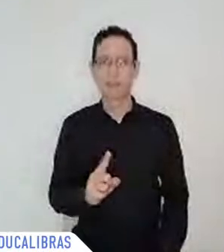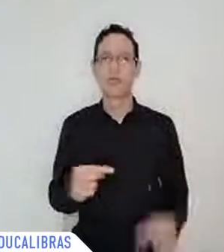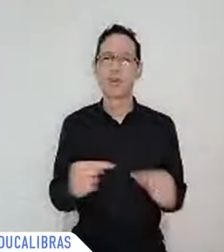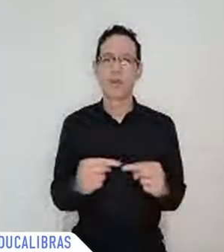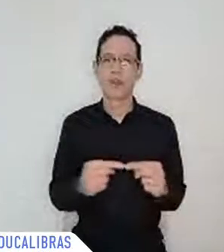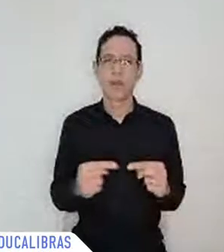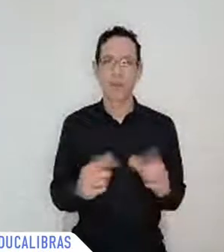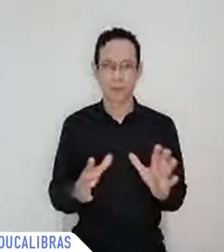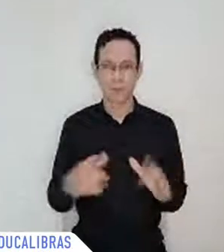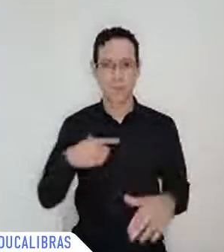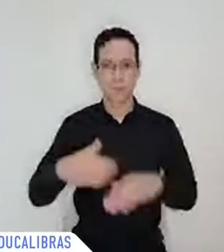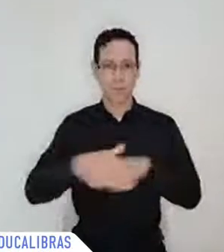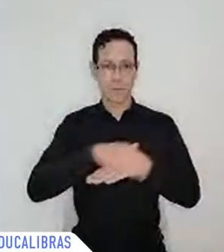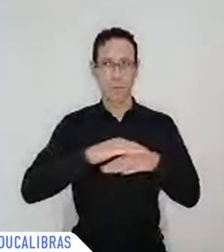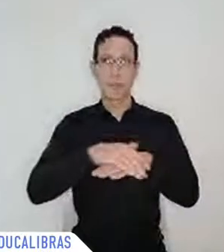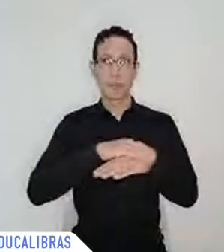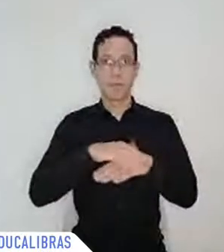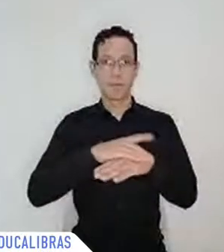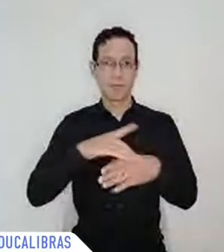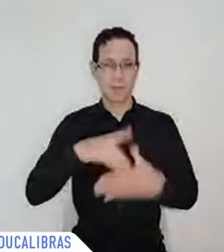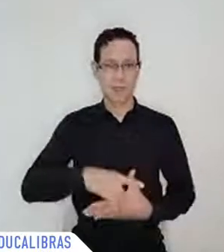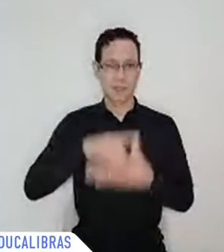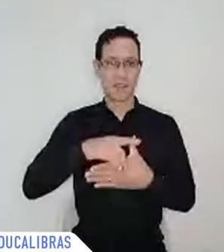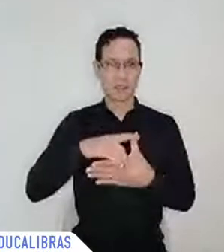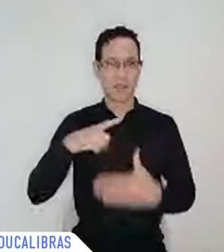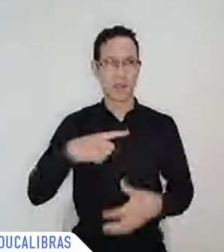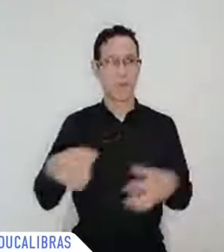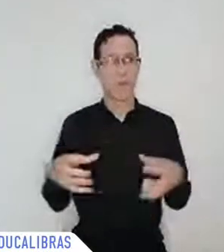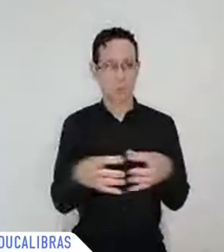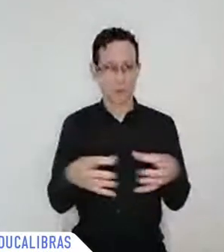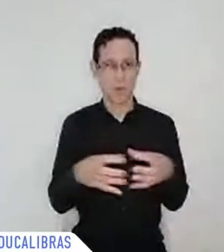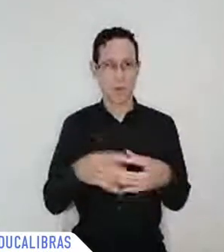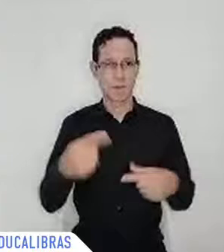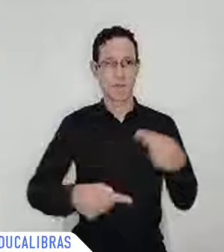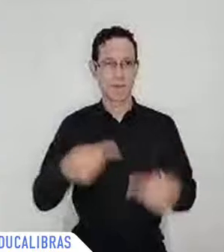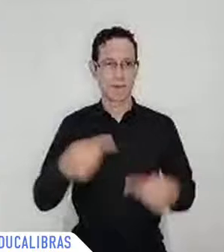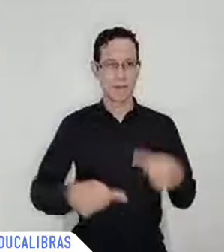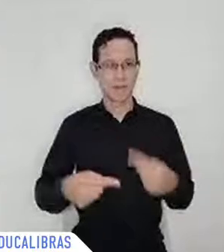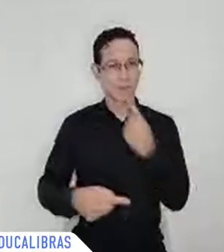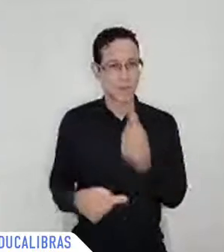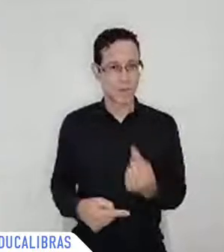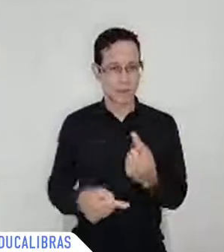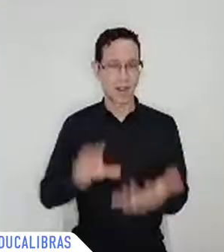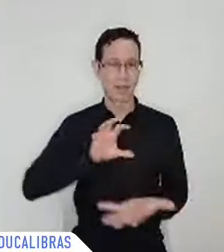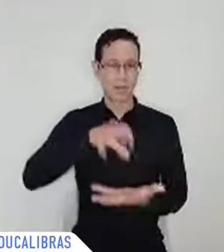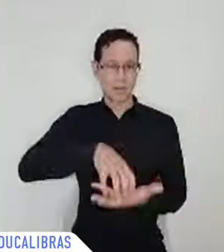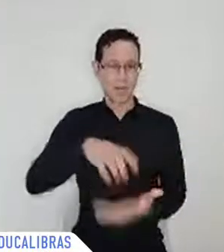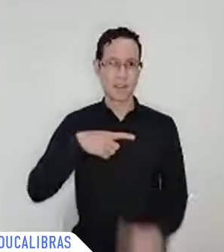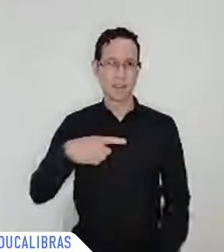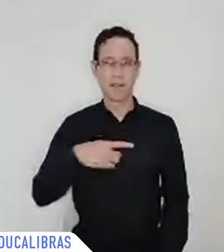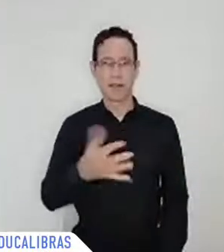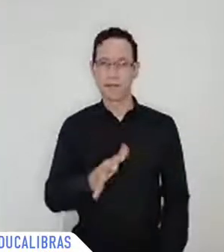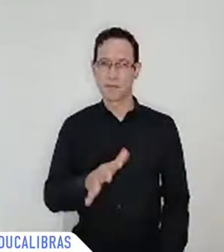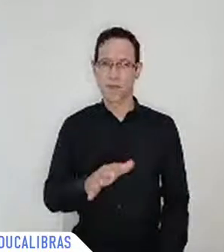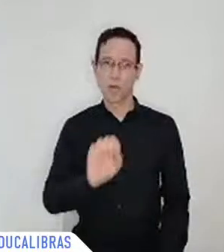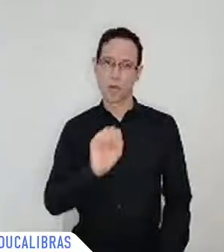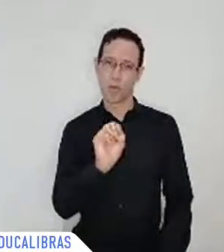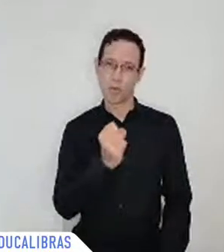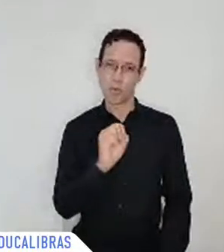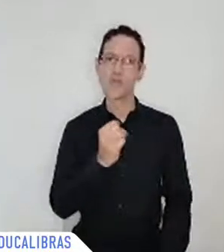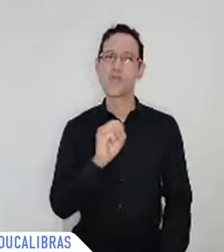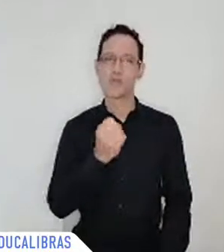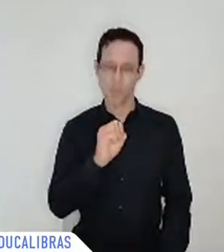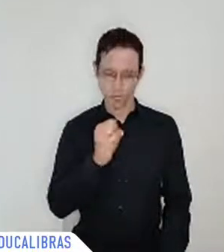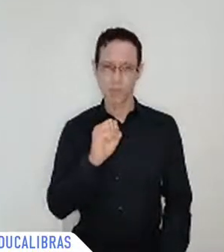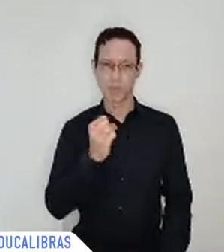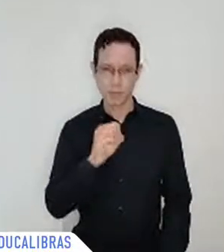To tell a story, to explain something for those of you who are not familiar with it. The